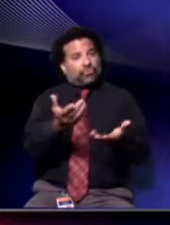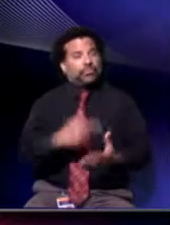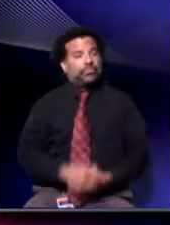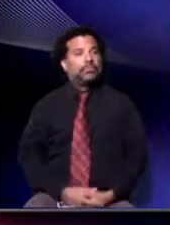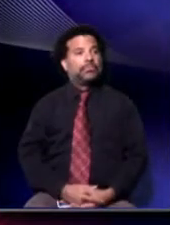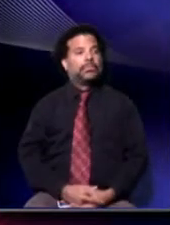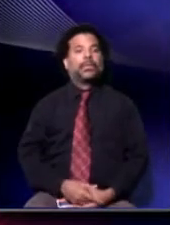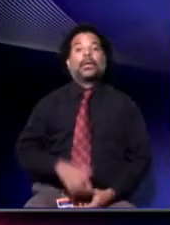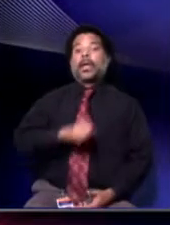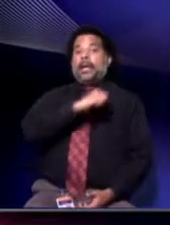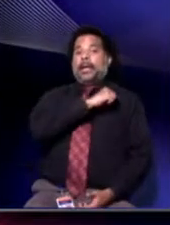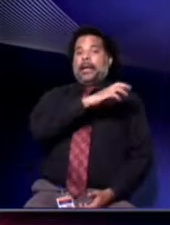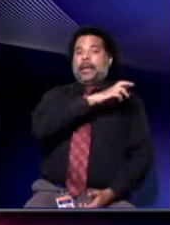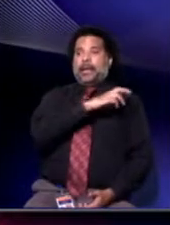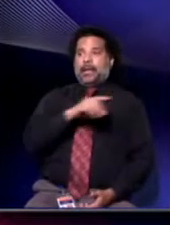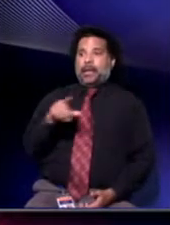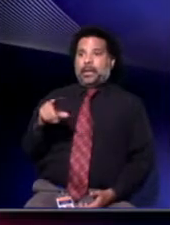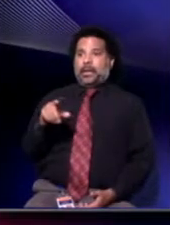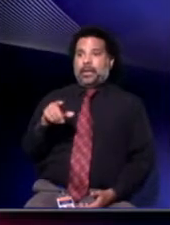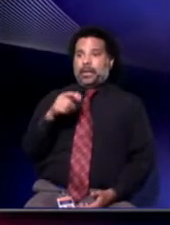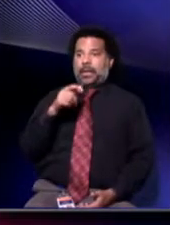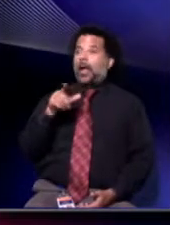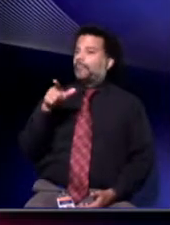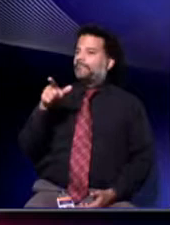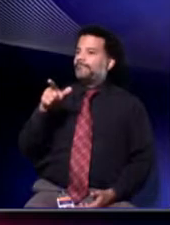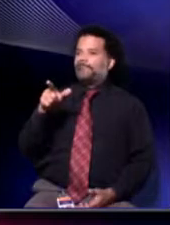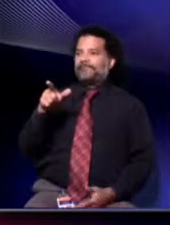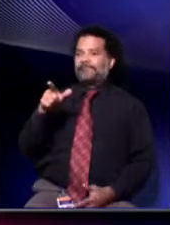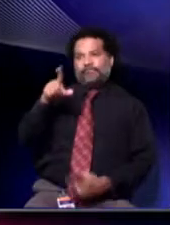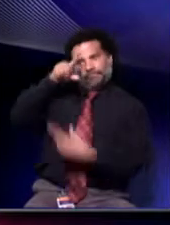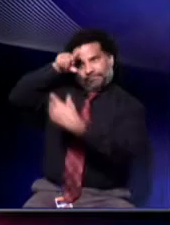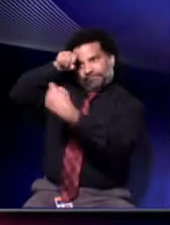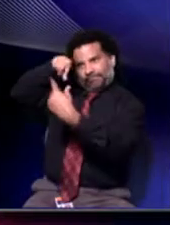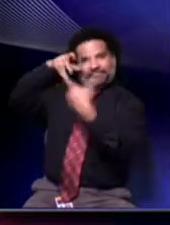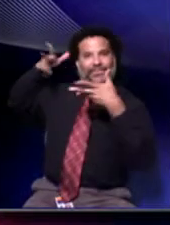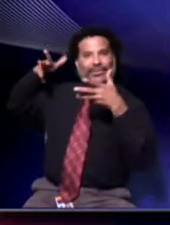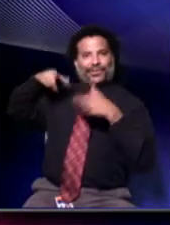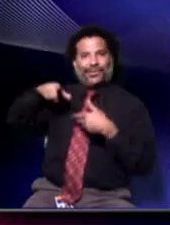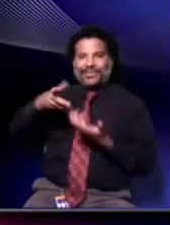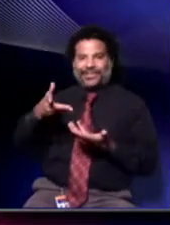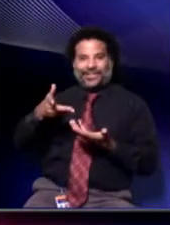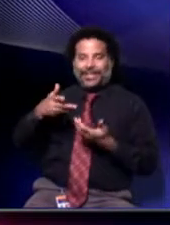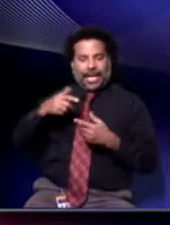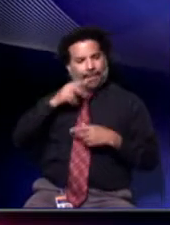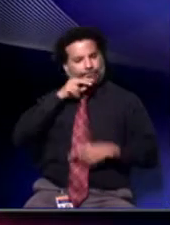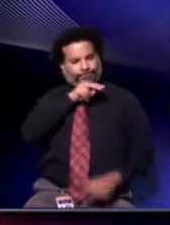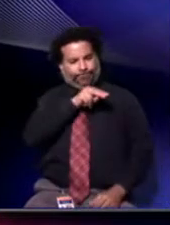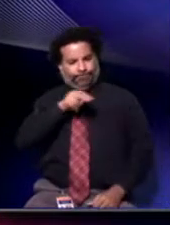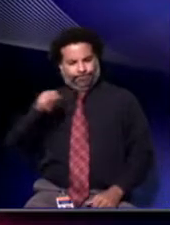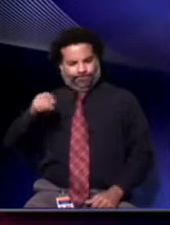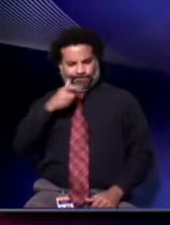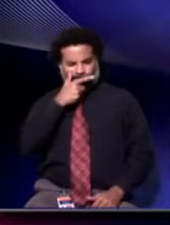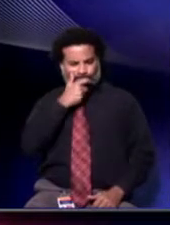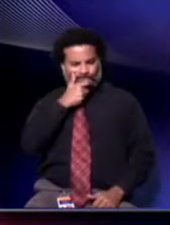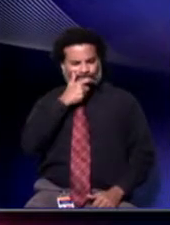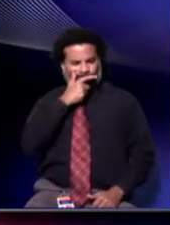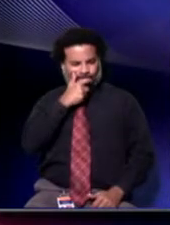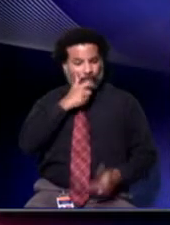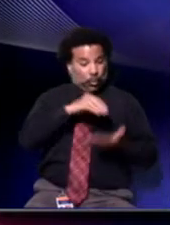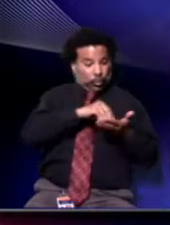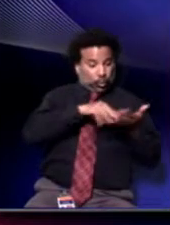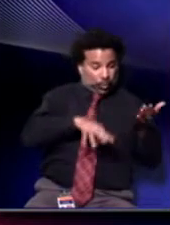Your question, or exactly my question, you're just now looking at the